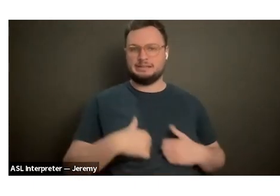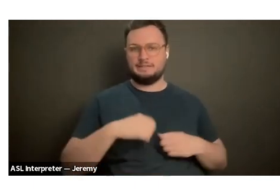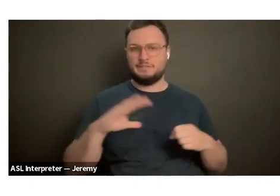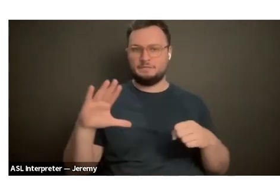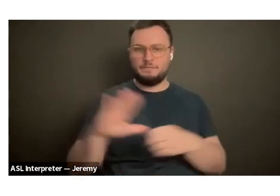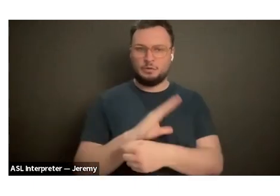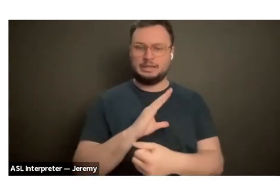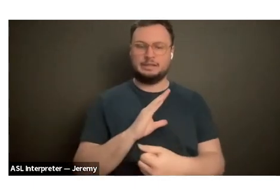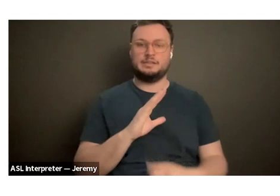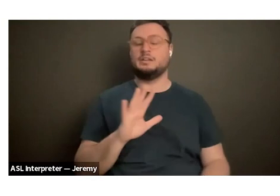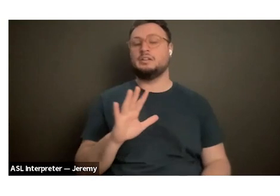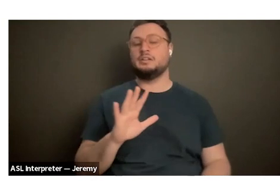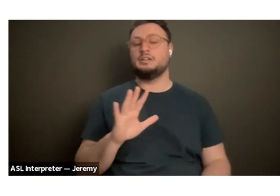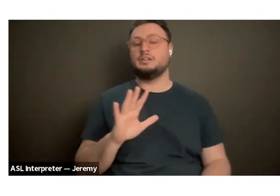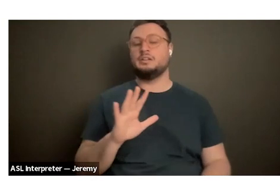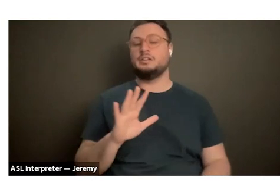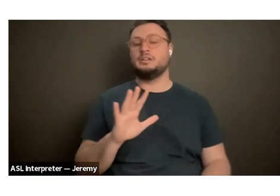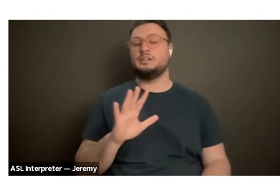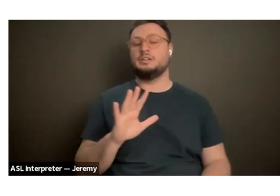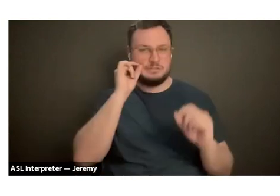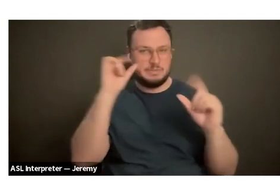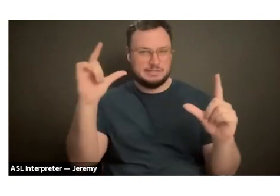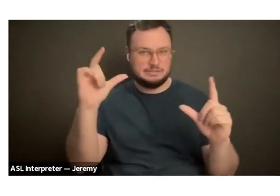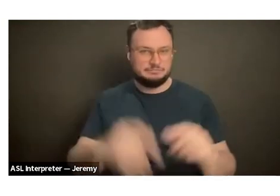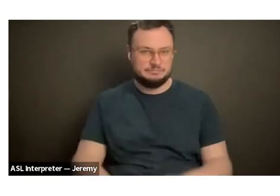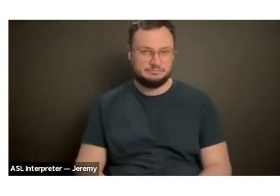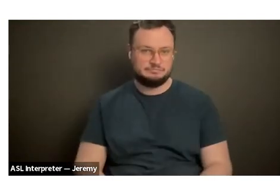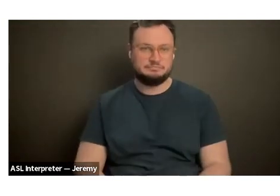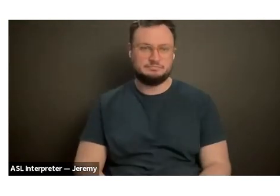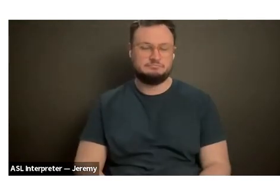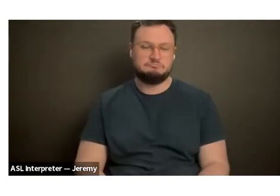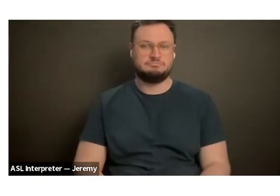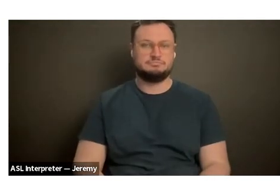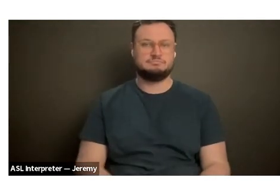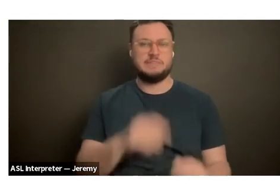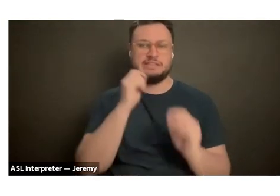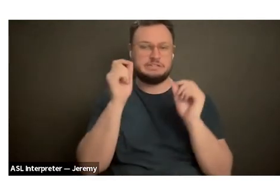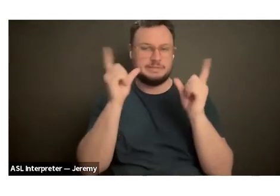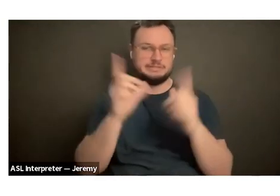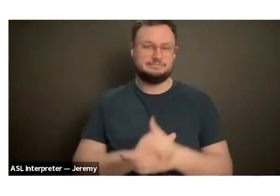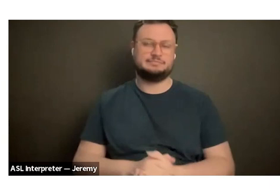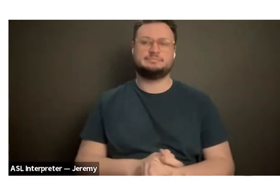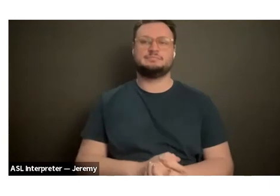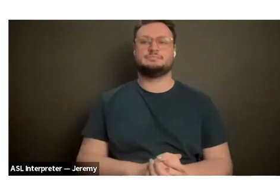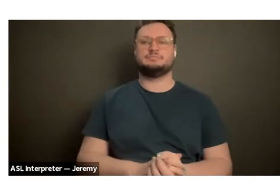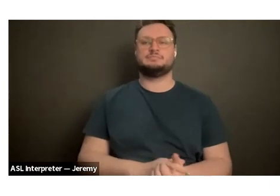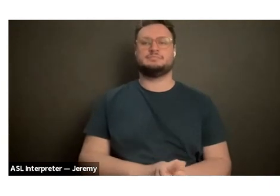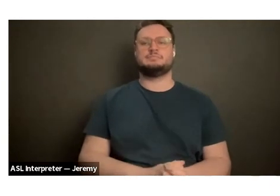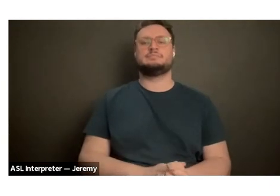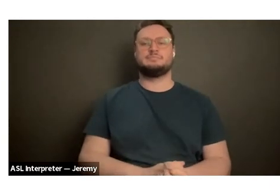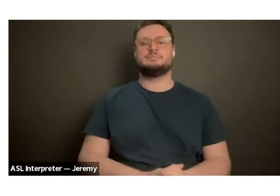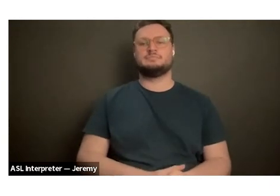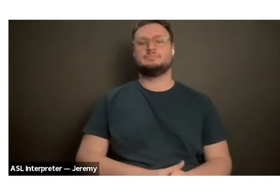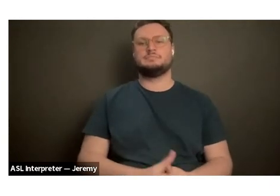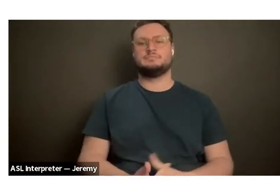is really not surprising considering the perceptions of disabled people and how we are treated and how all